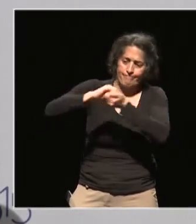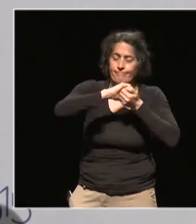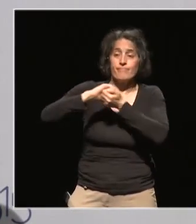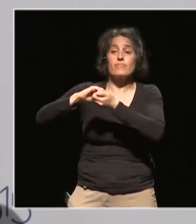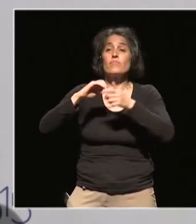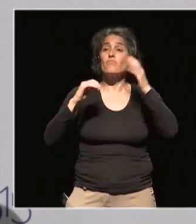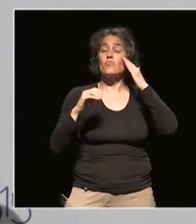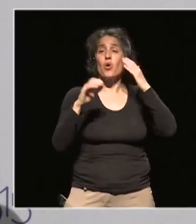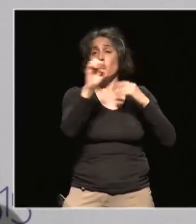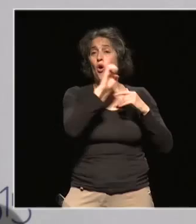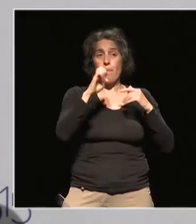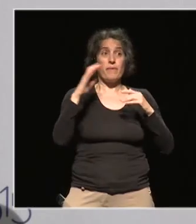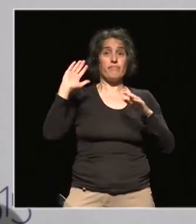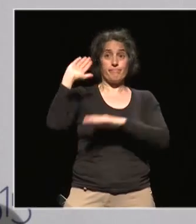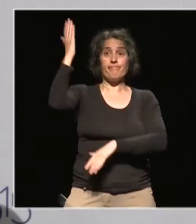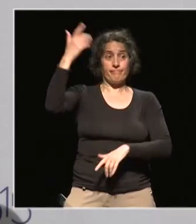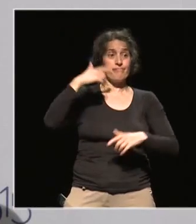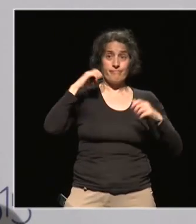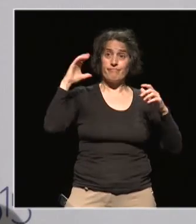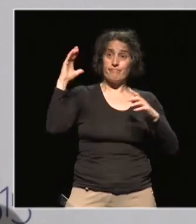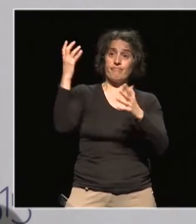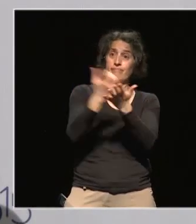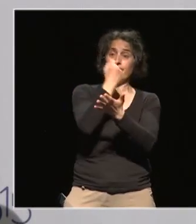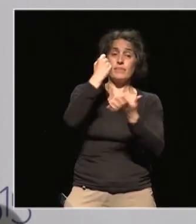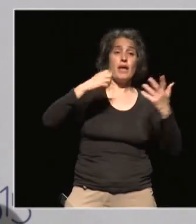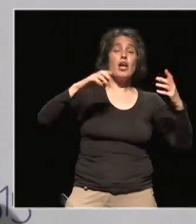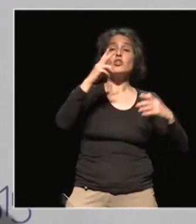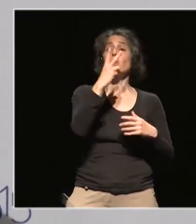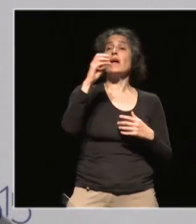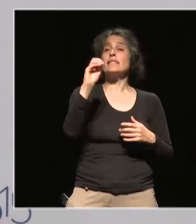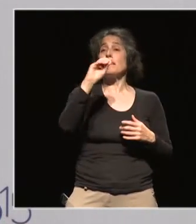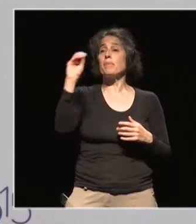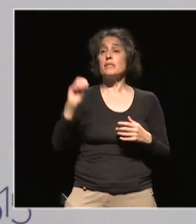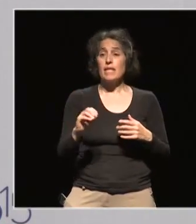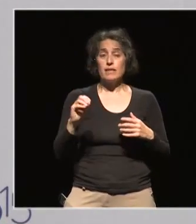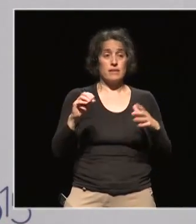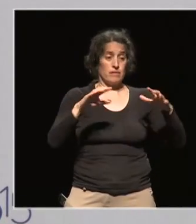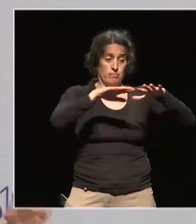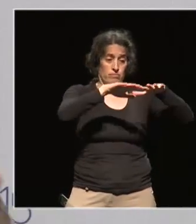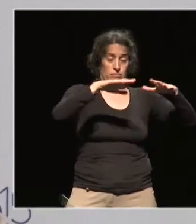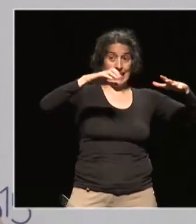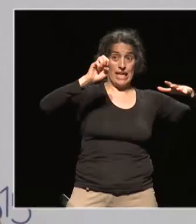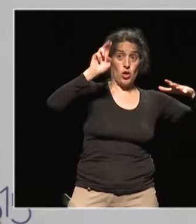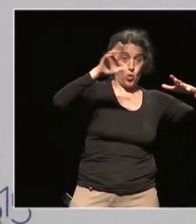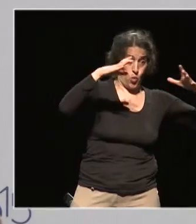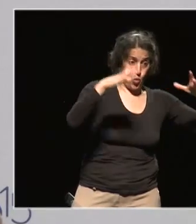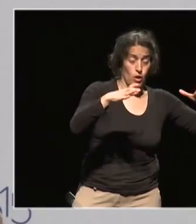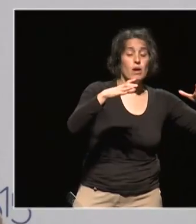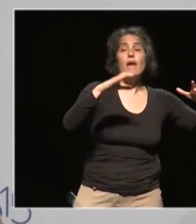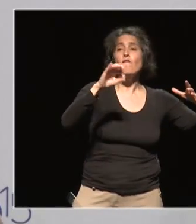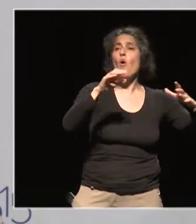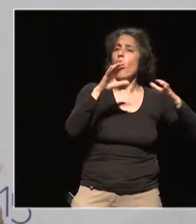related, also on development cooperation, but also internally. So you have to shift around funds where they are mostly